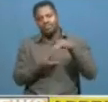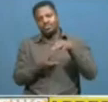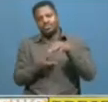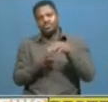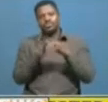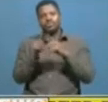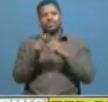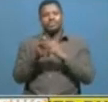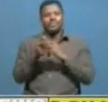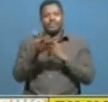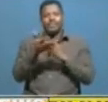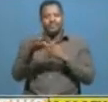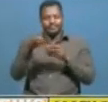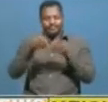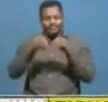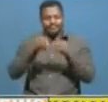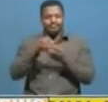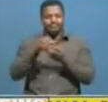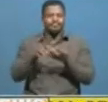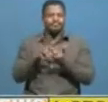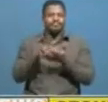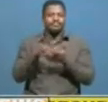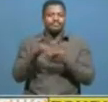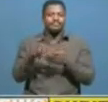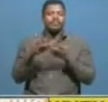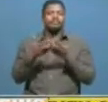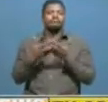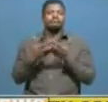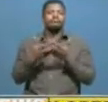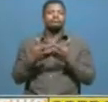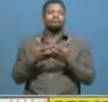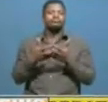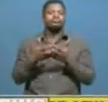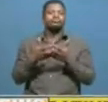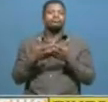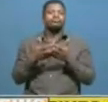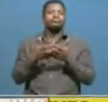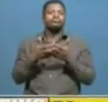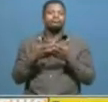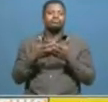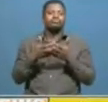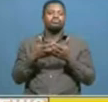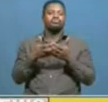local spices added, after which it is sent to the mill.